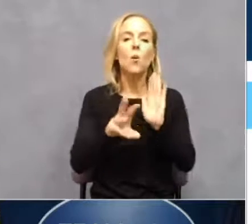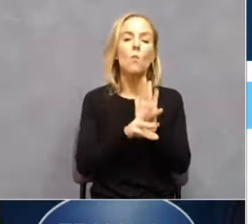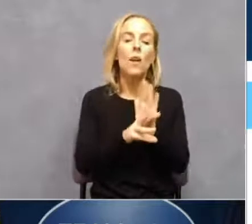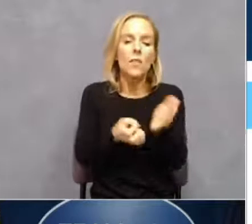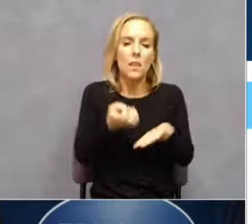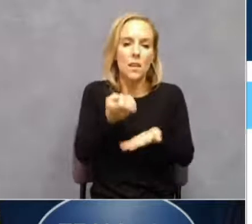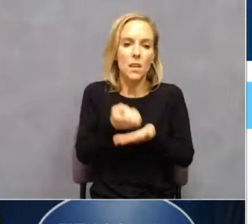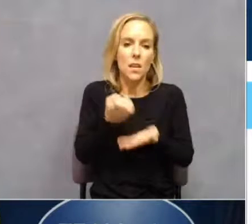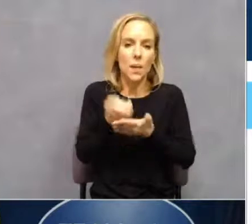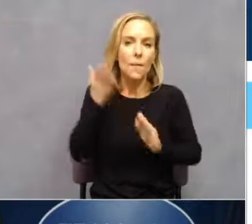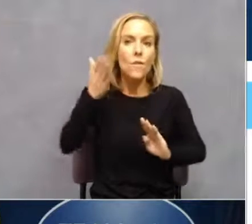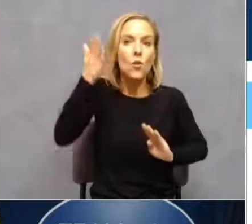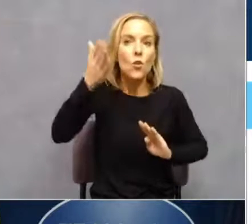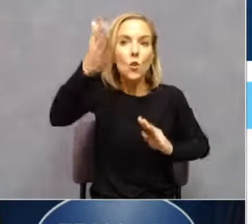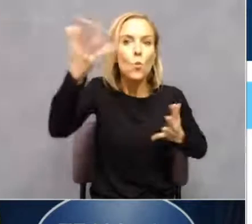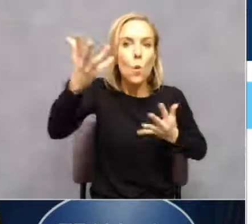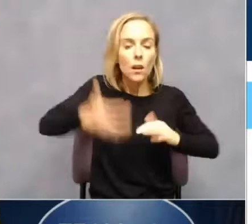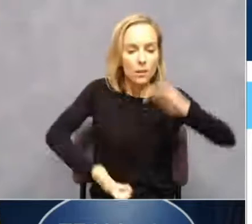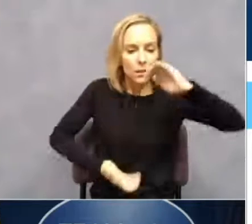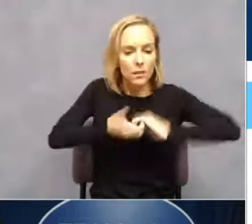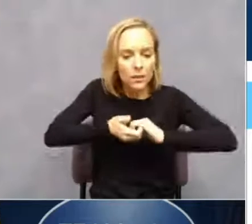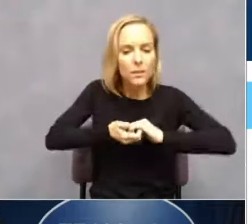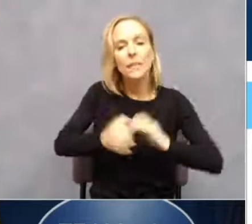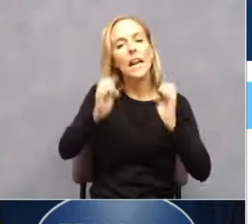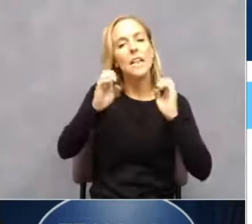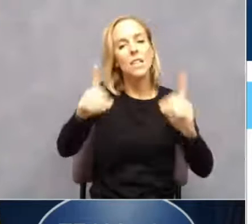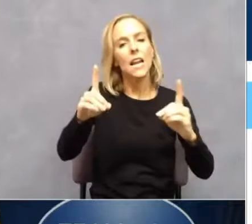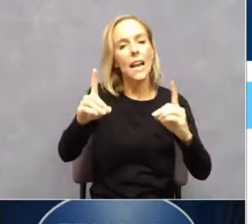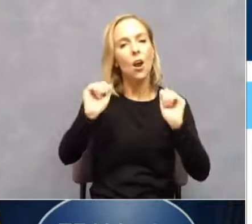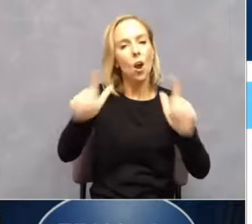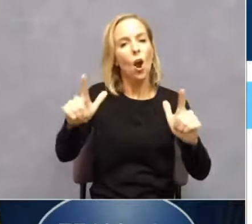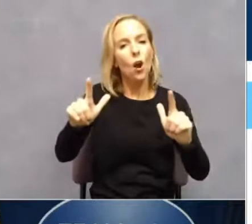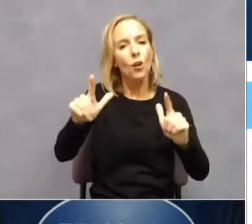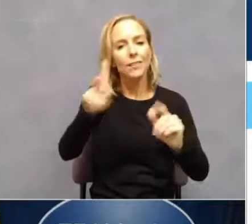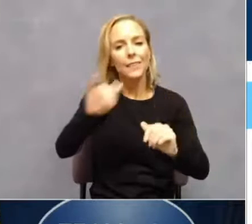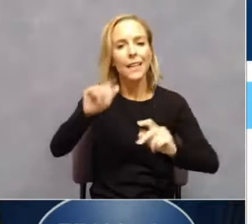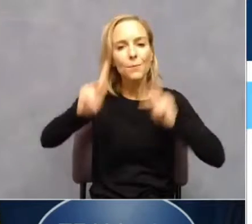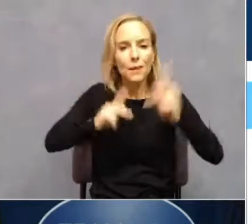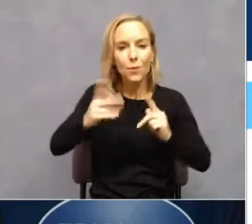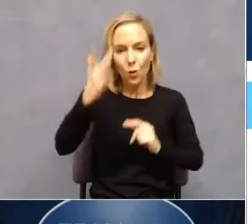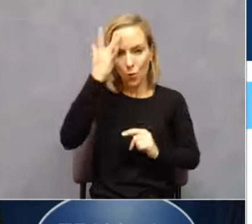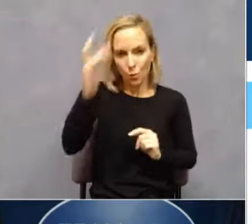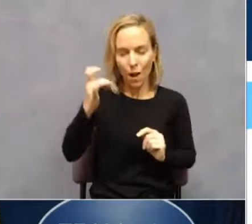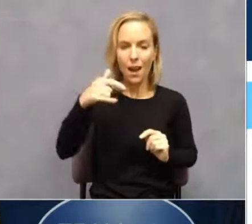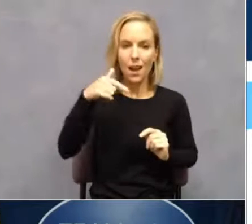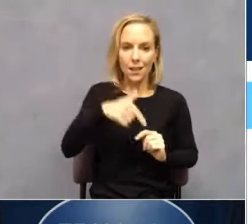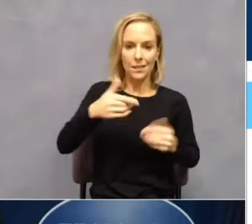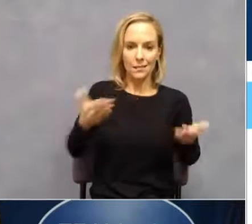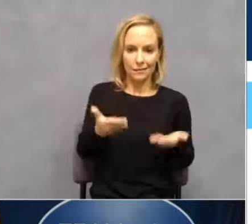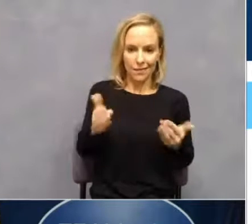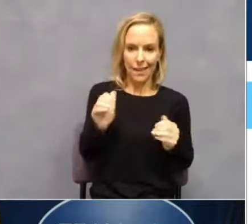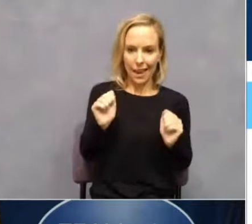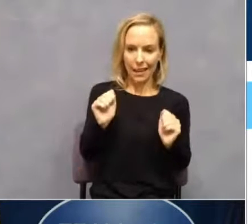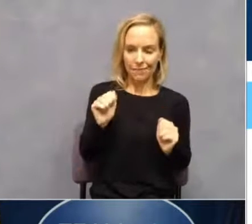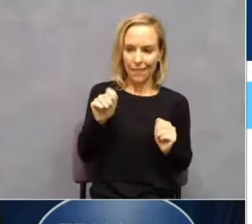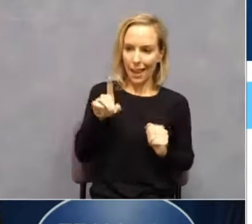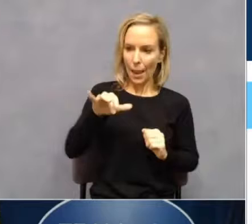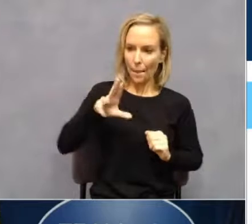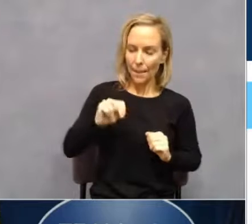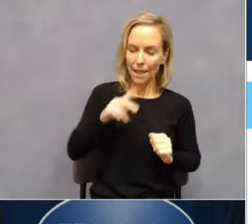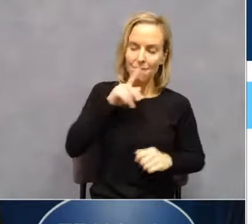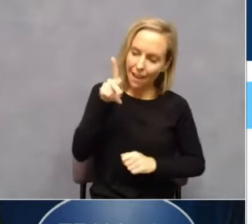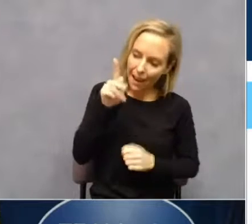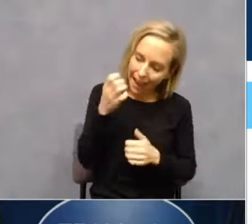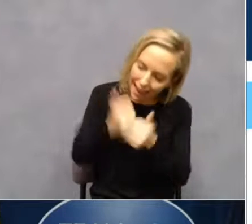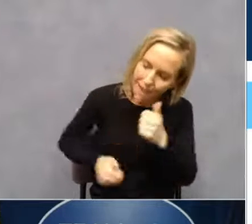hand with our ability to educate all Kentuckians, and that's why the Beshear Coleman administration believes that every Kentuckian has the right to a